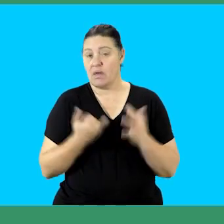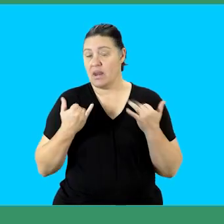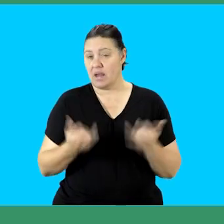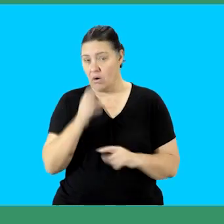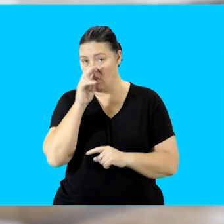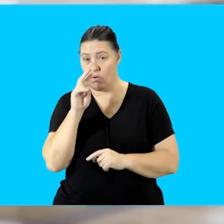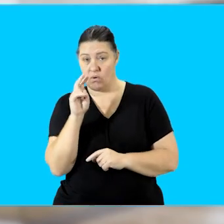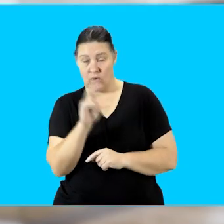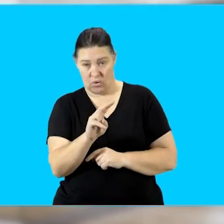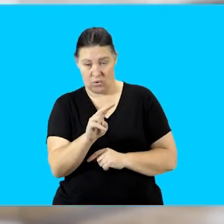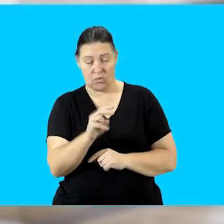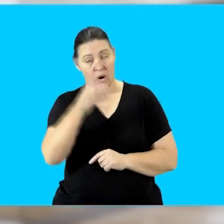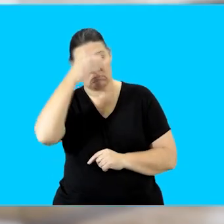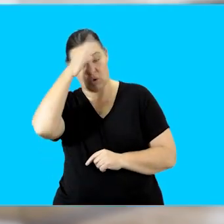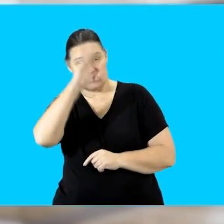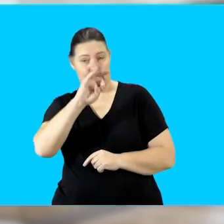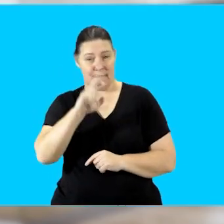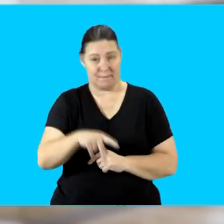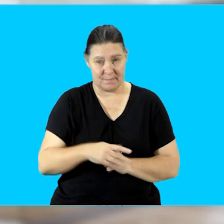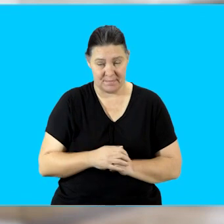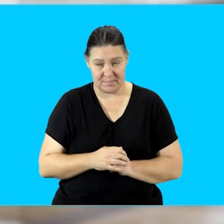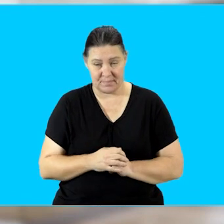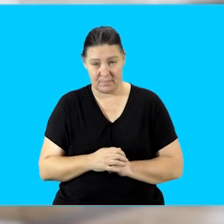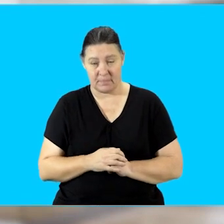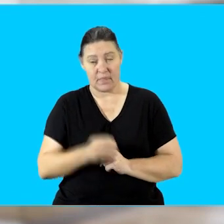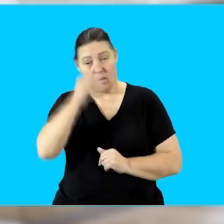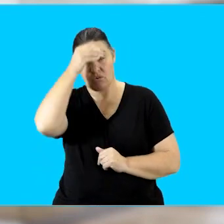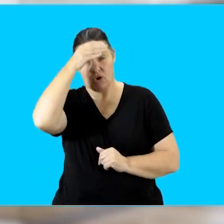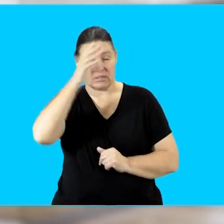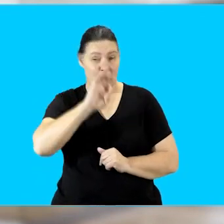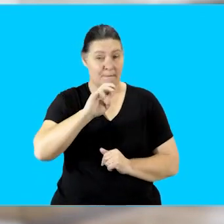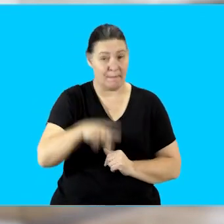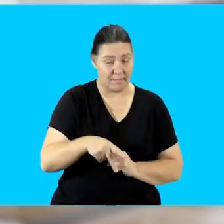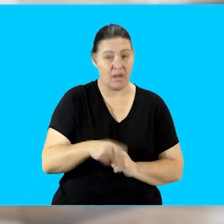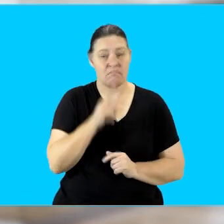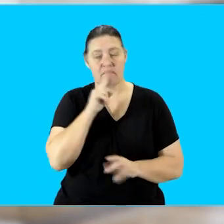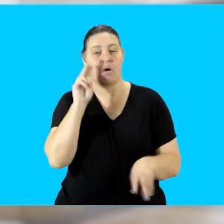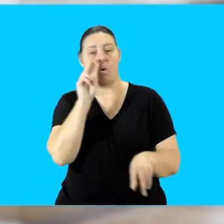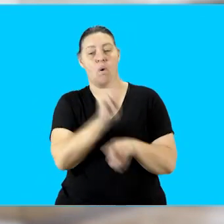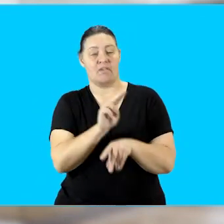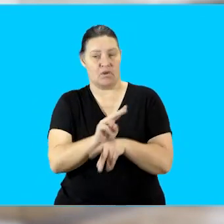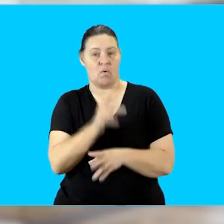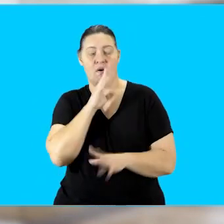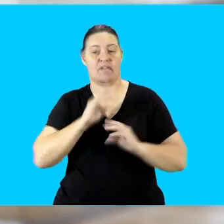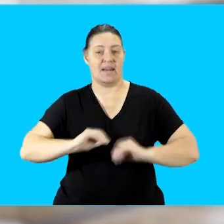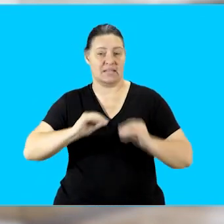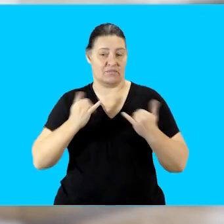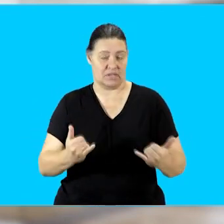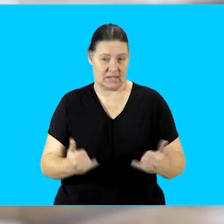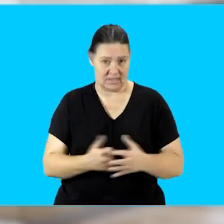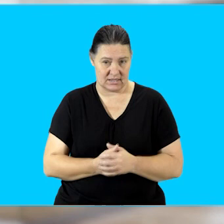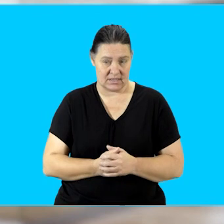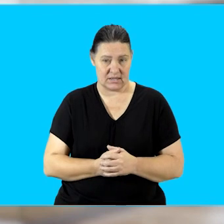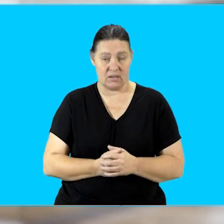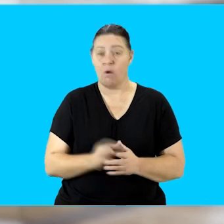Now, let's look at our concept map. With the concept map, it's just an overview of the lesson